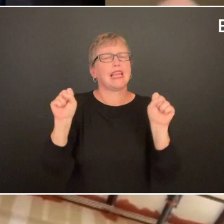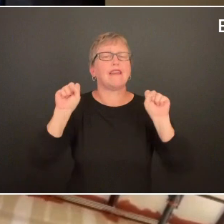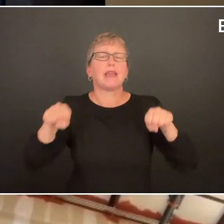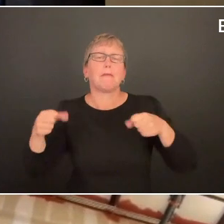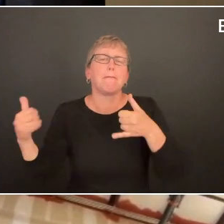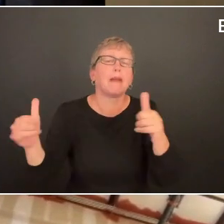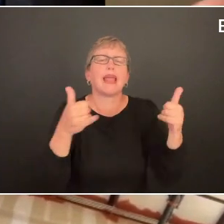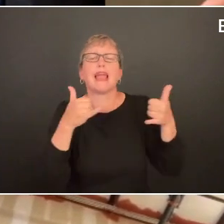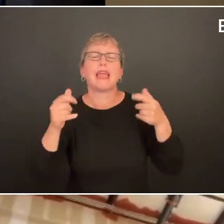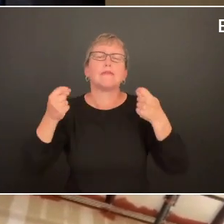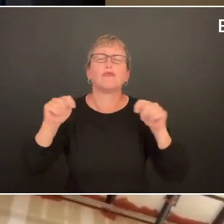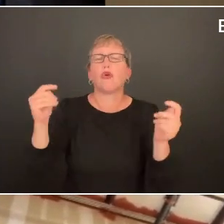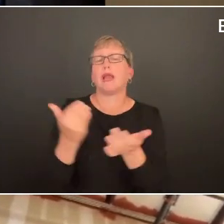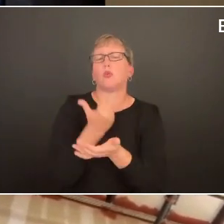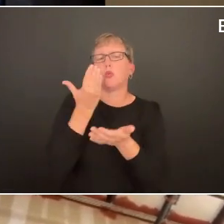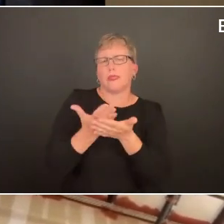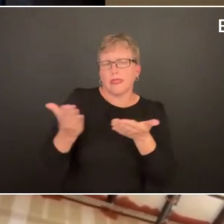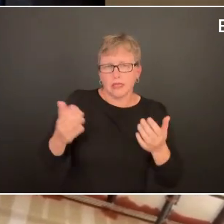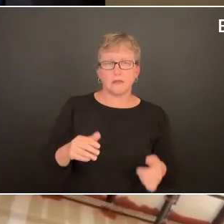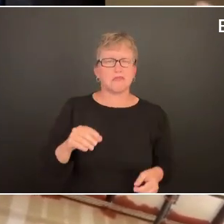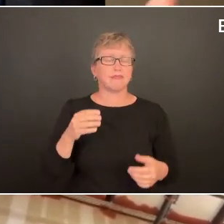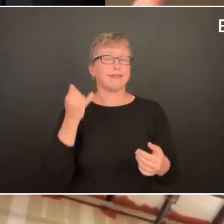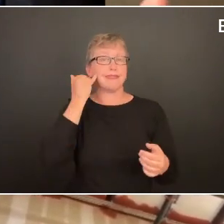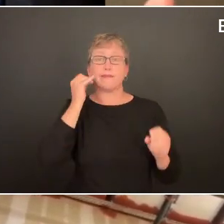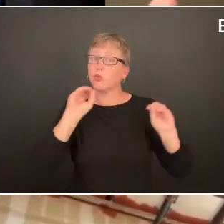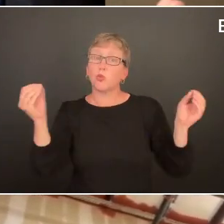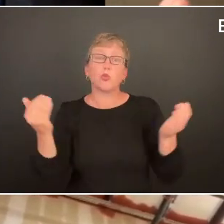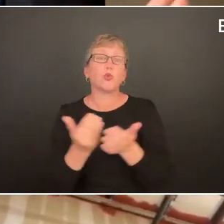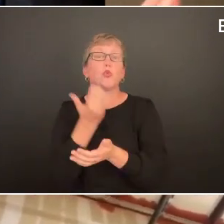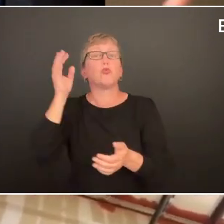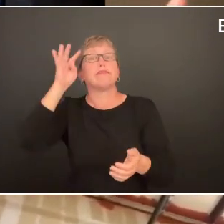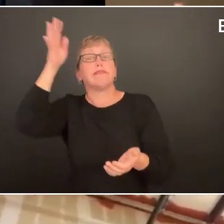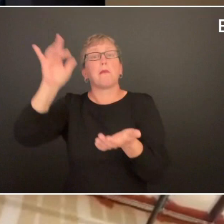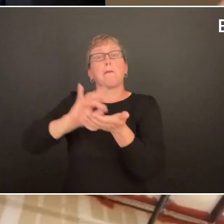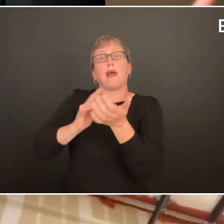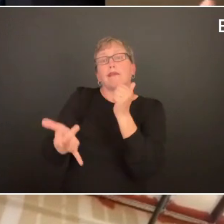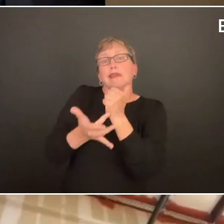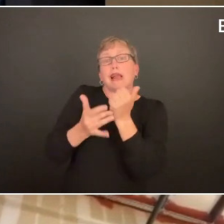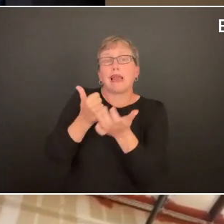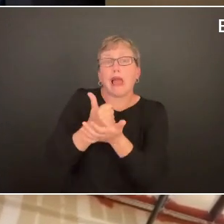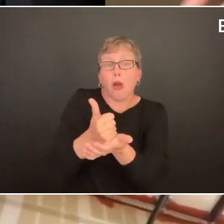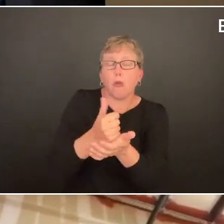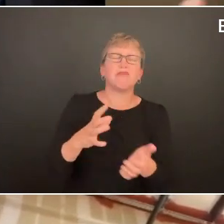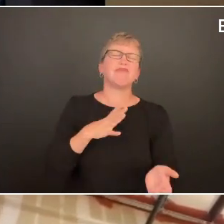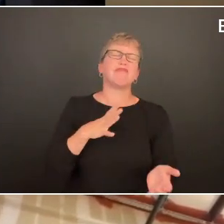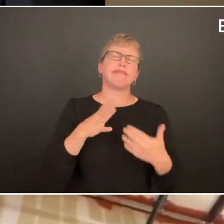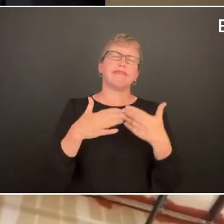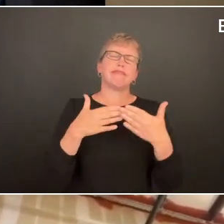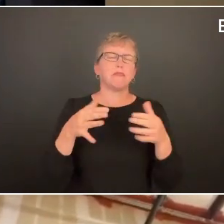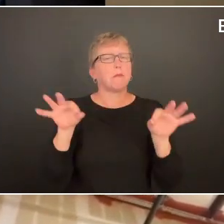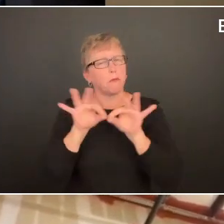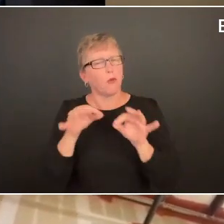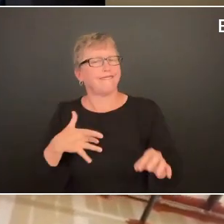things, but to have that safe environment actually allows us to explore and to do all these